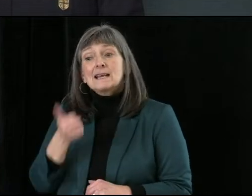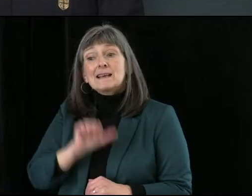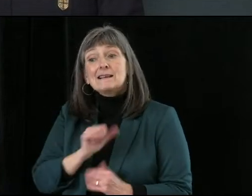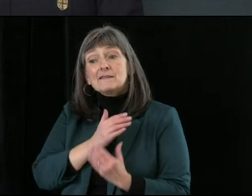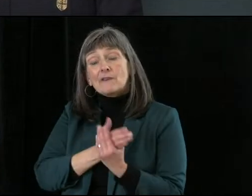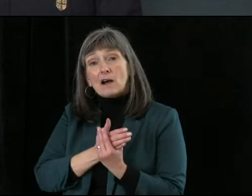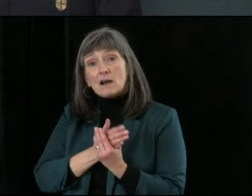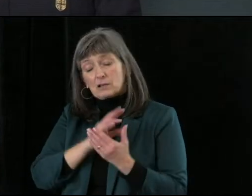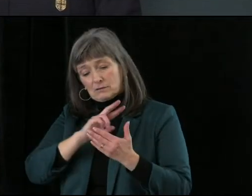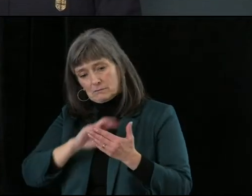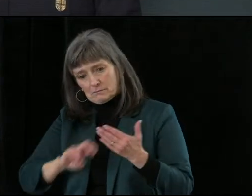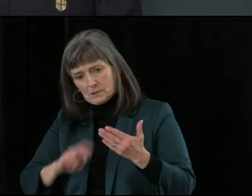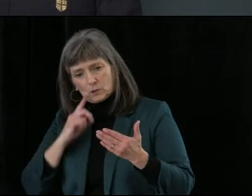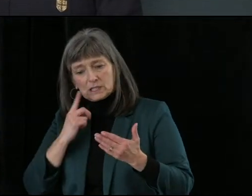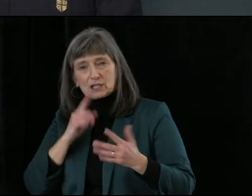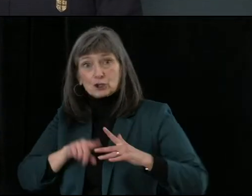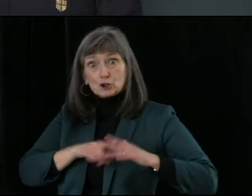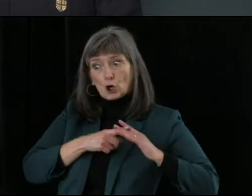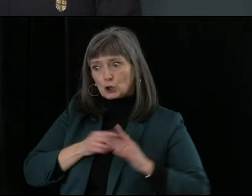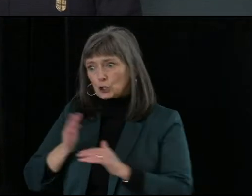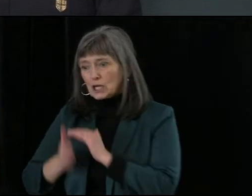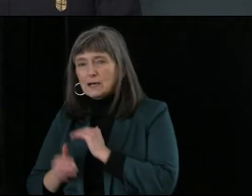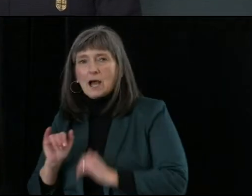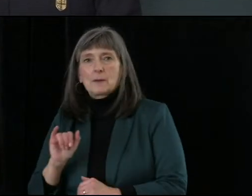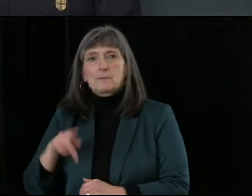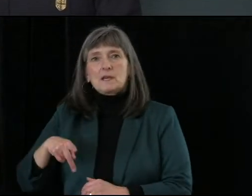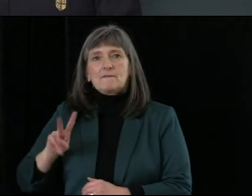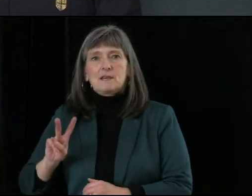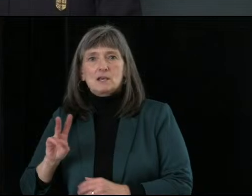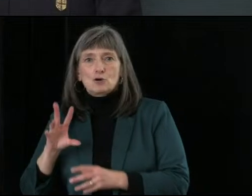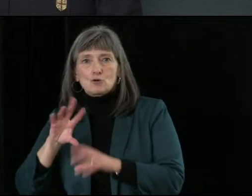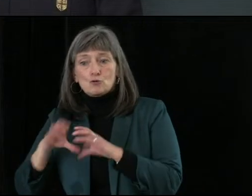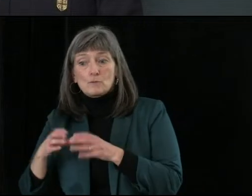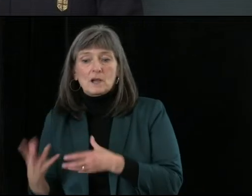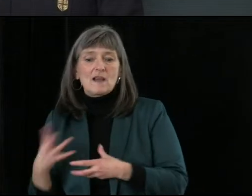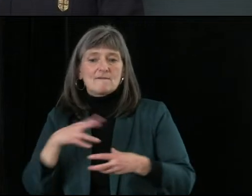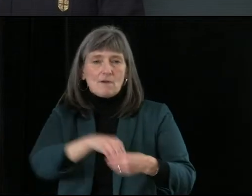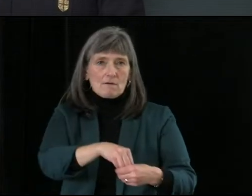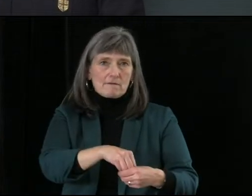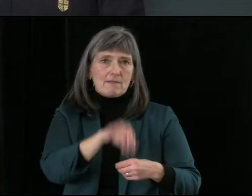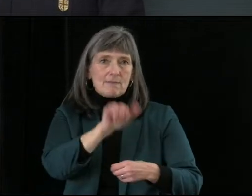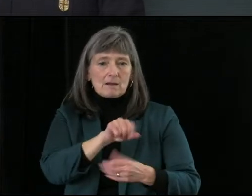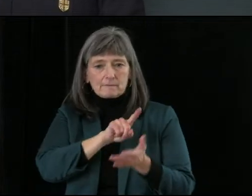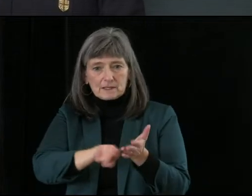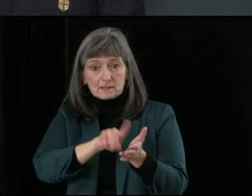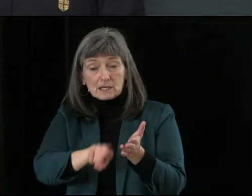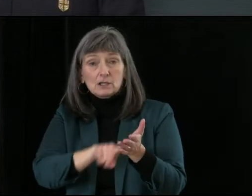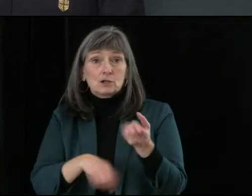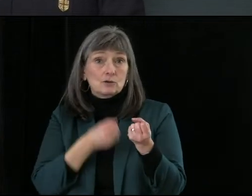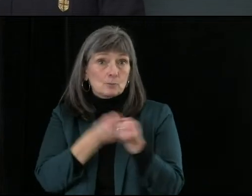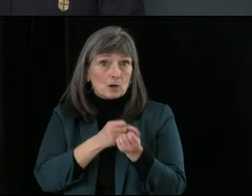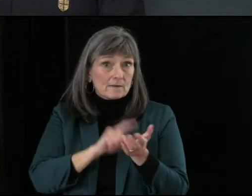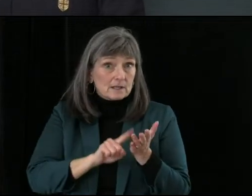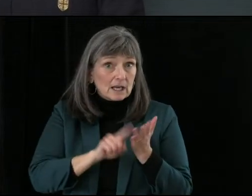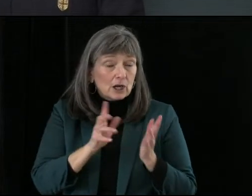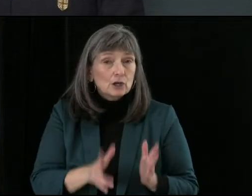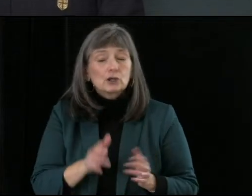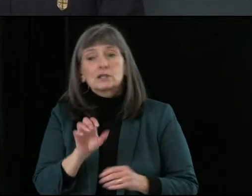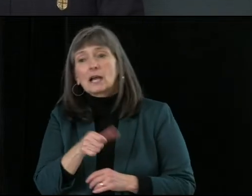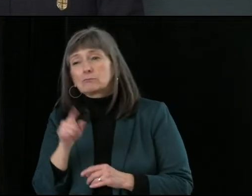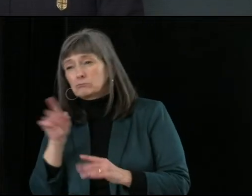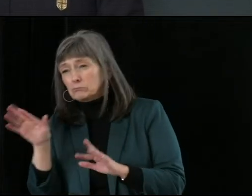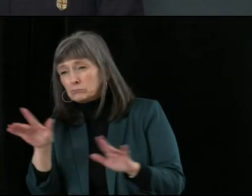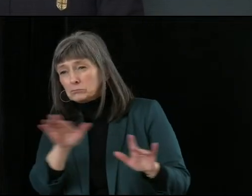is overseen from start to finish by our IPV unit with support to investigators and detachments throughout